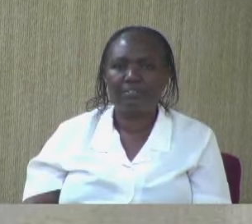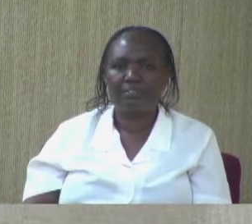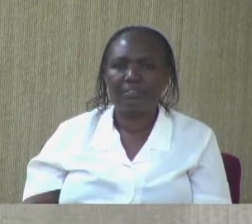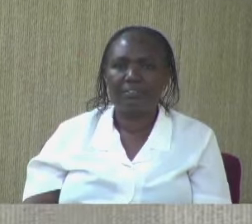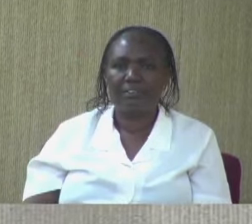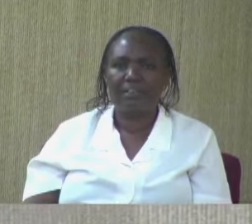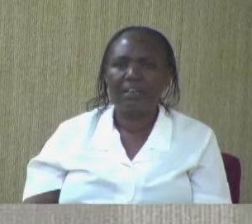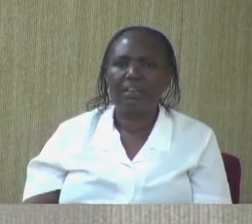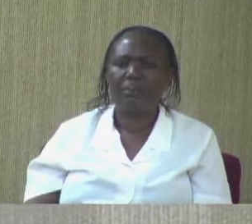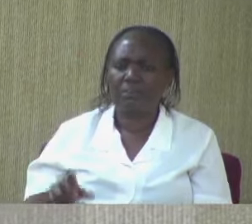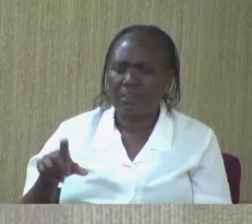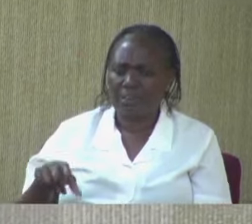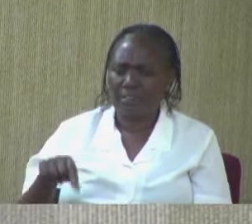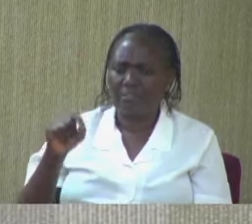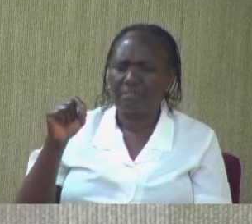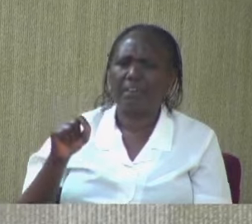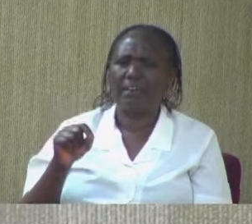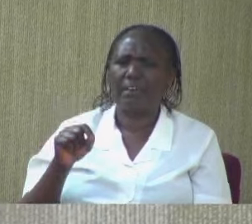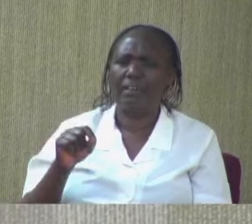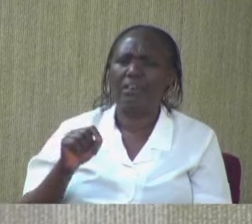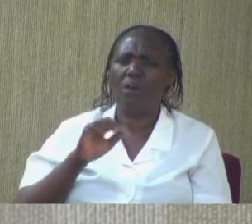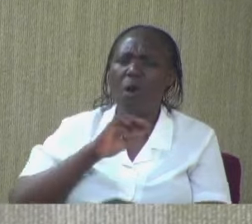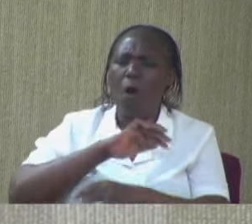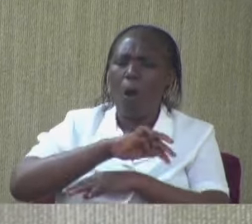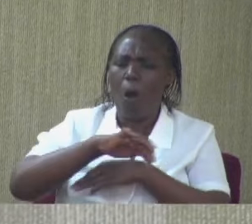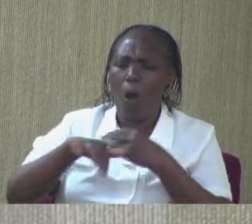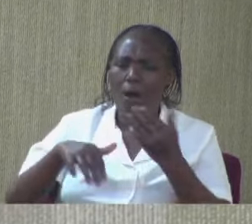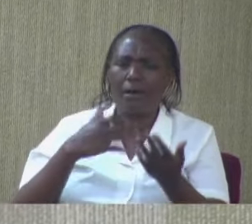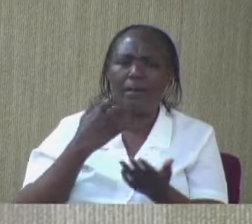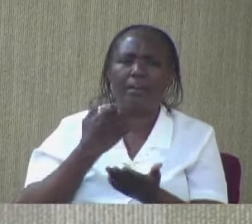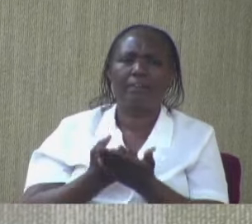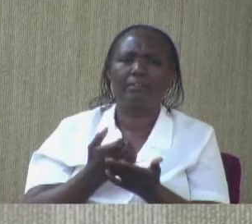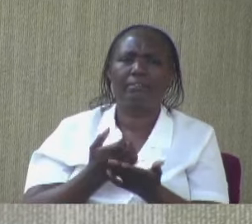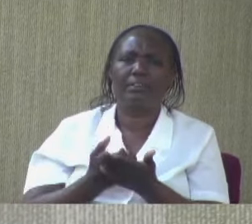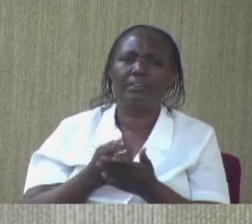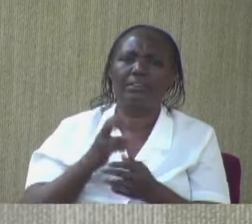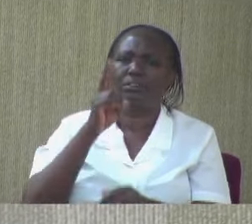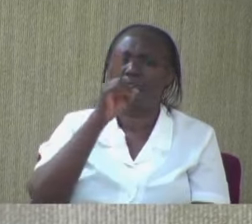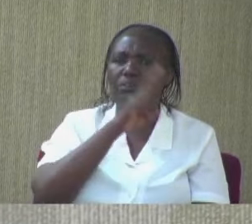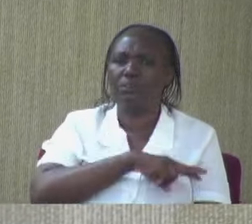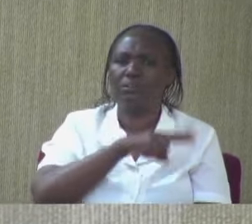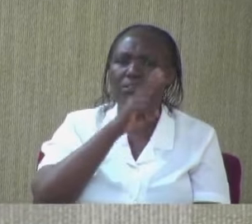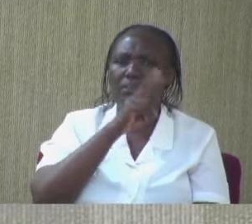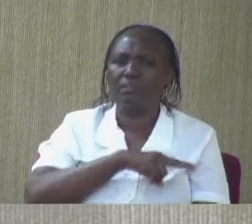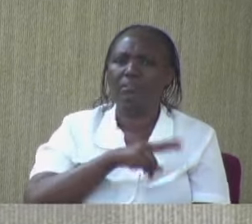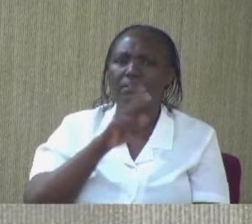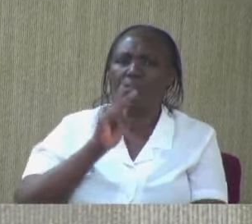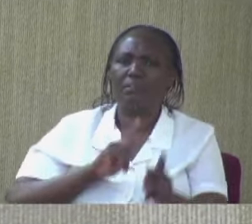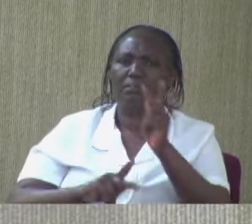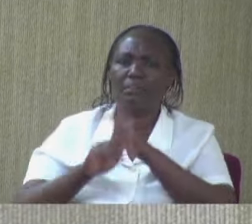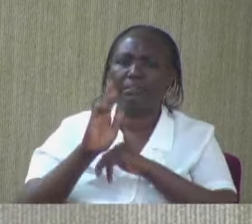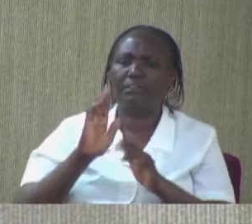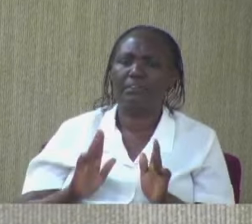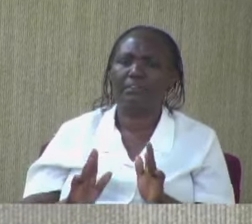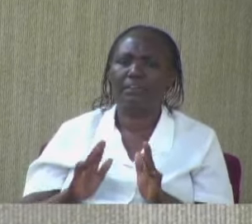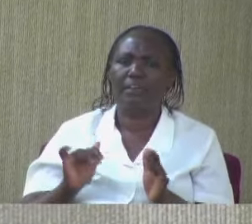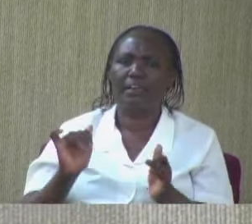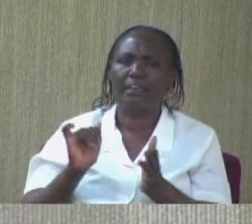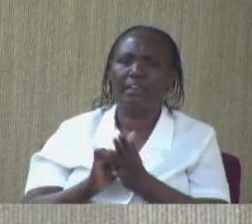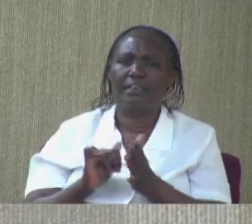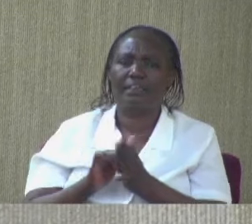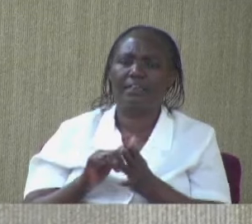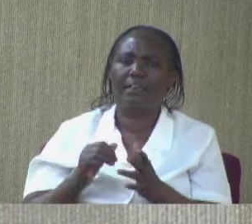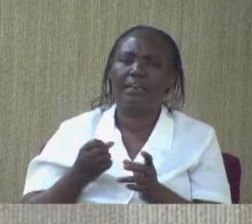will find every excuse to undermine the prophets. Those are just